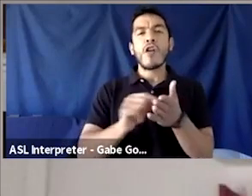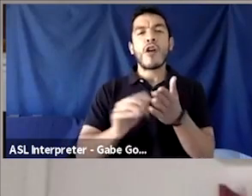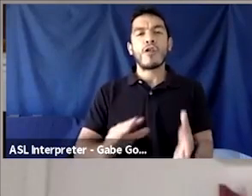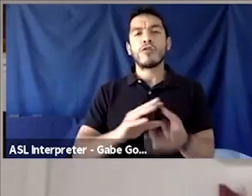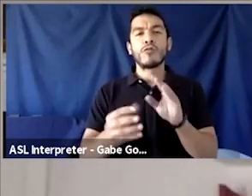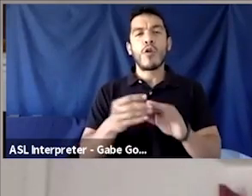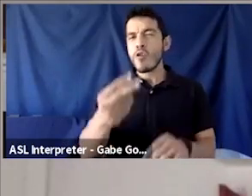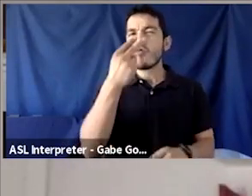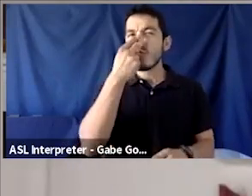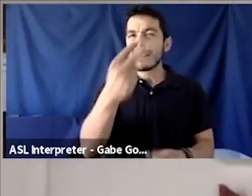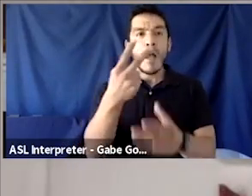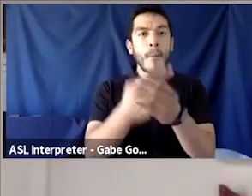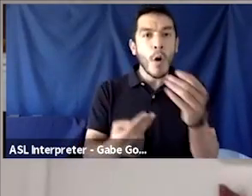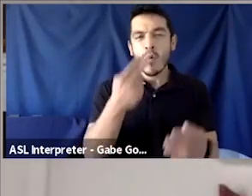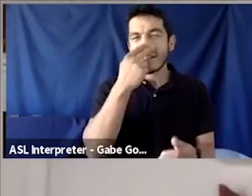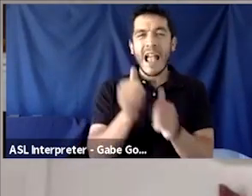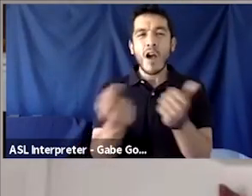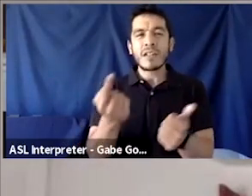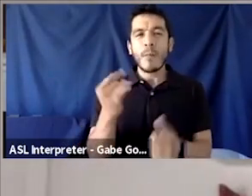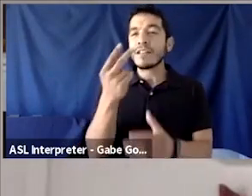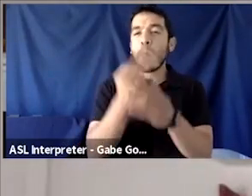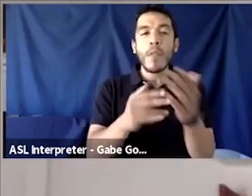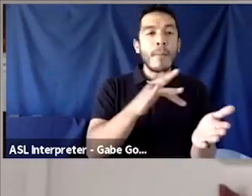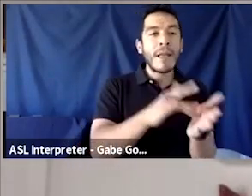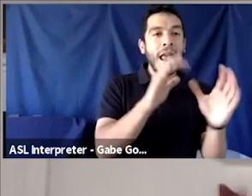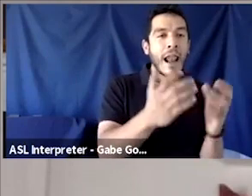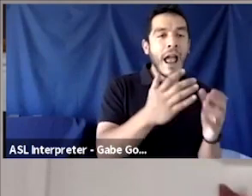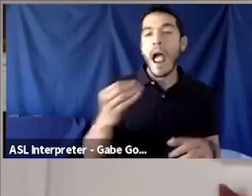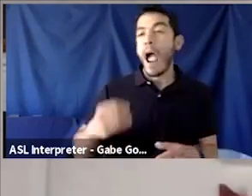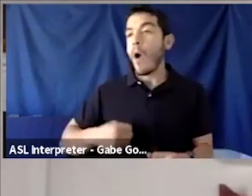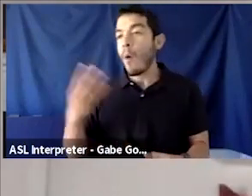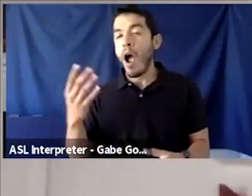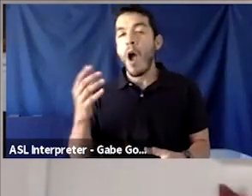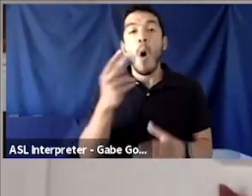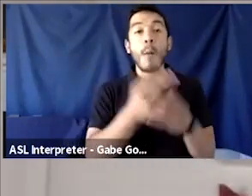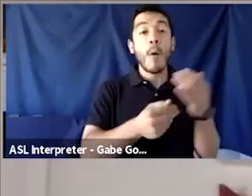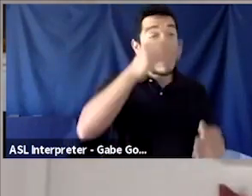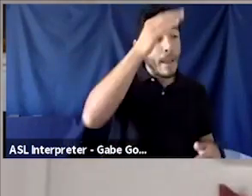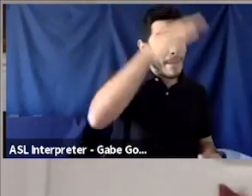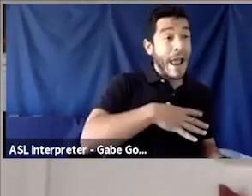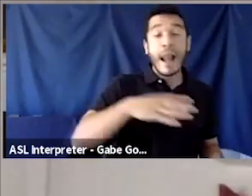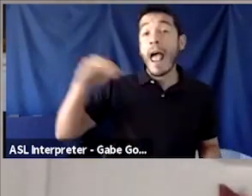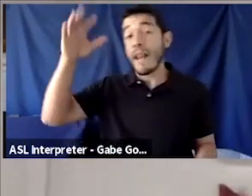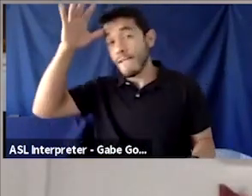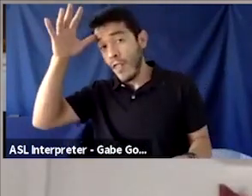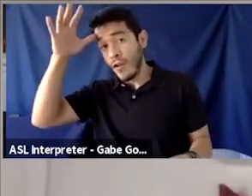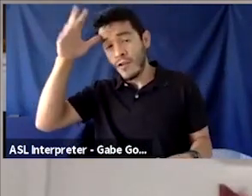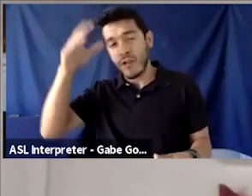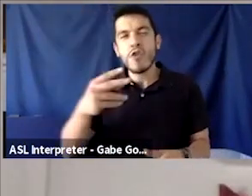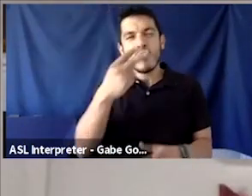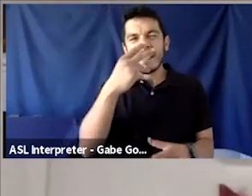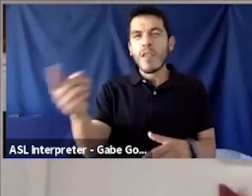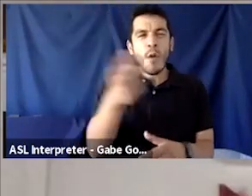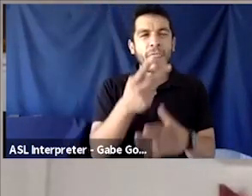both middle class and both white. You see how someone is both a man and is a father. You see those things interacting with one another, and